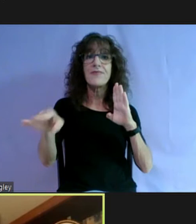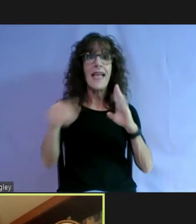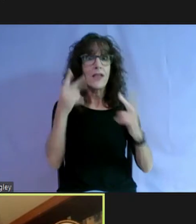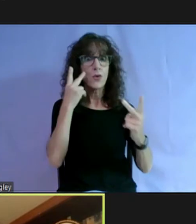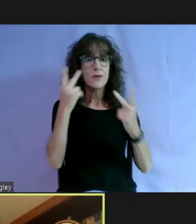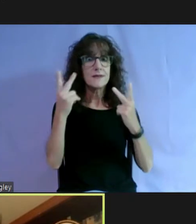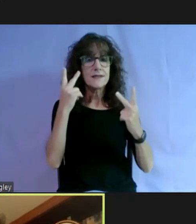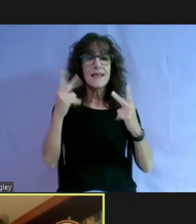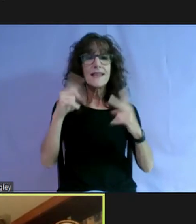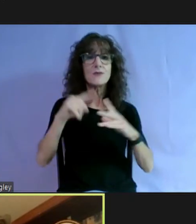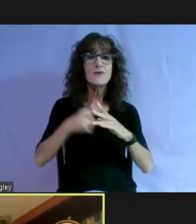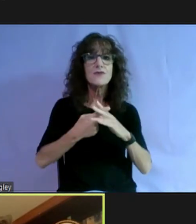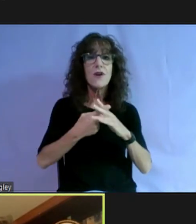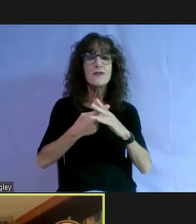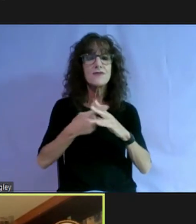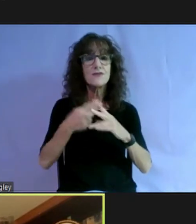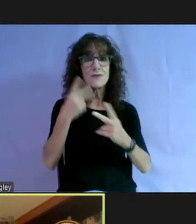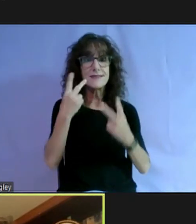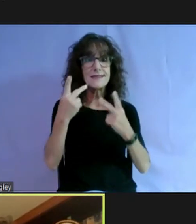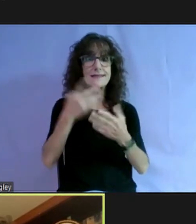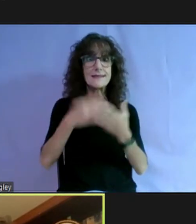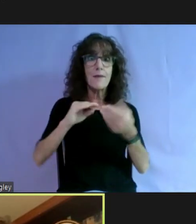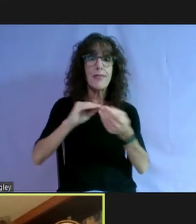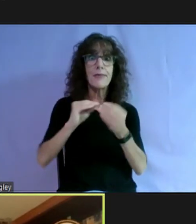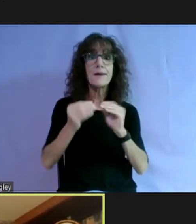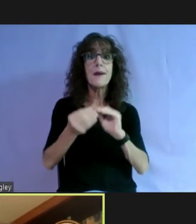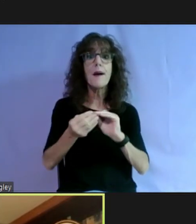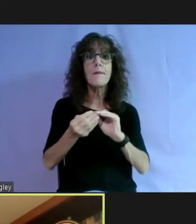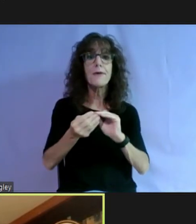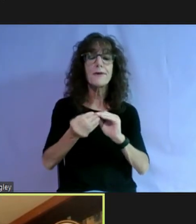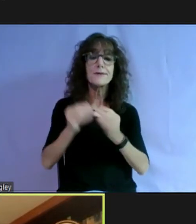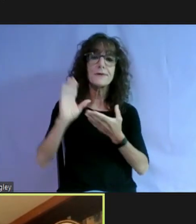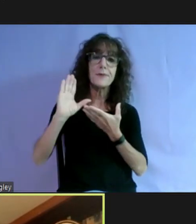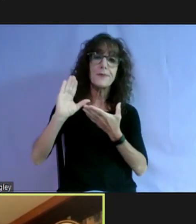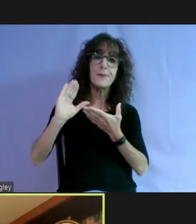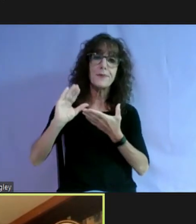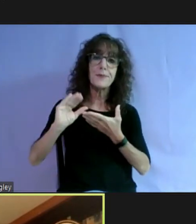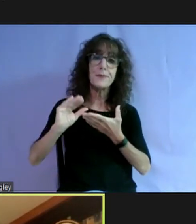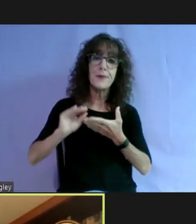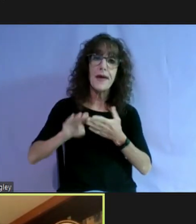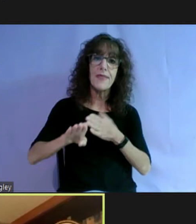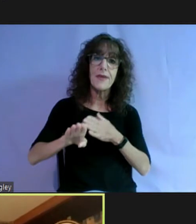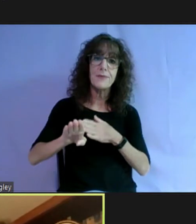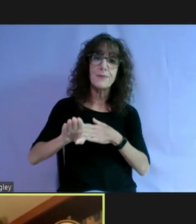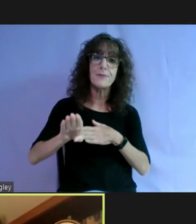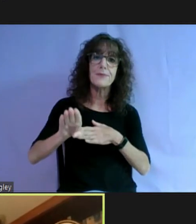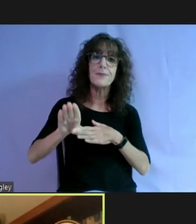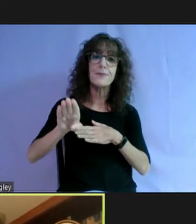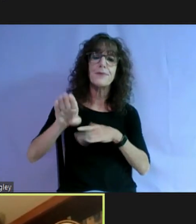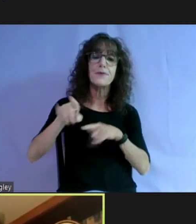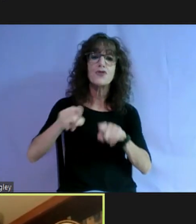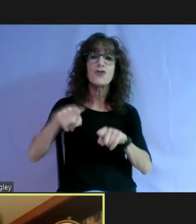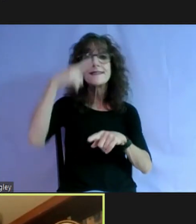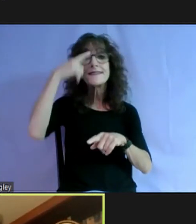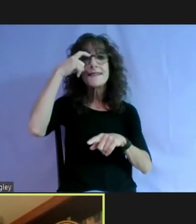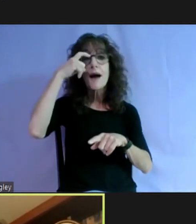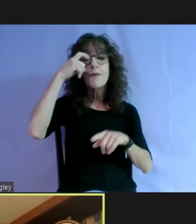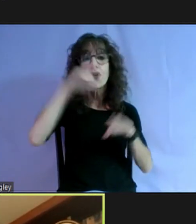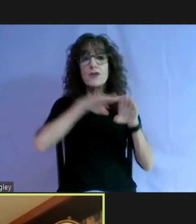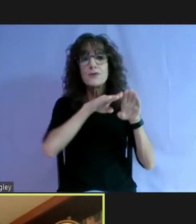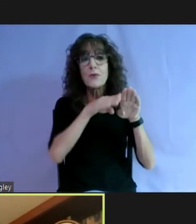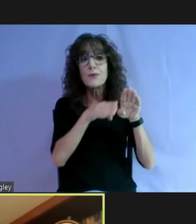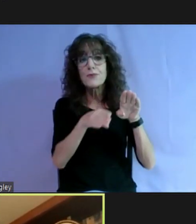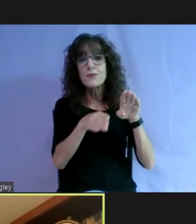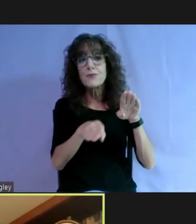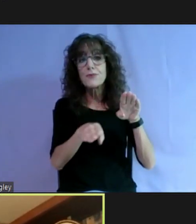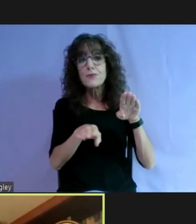we start to go through some of these metrics, it got pushed down. It started to come up again during the summer. It's gotten pushed down again. It started to